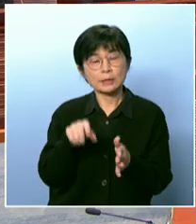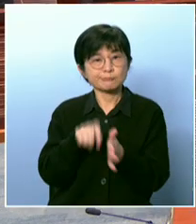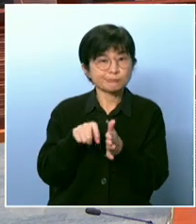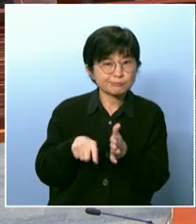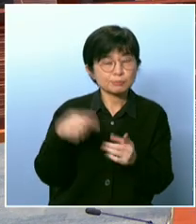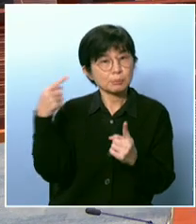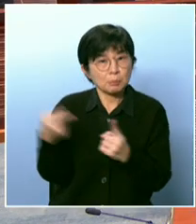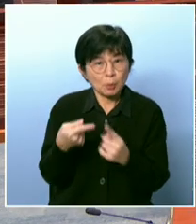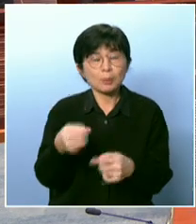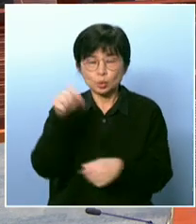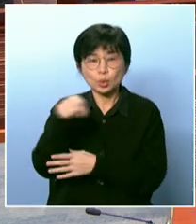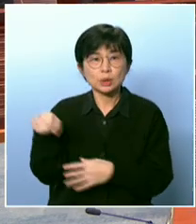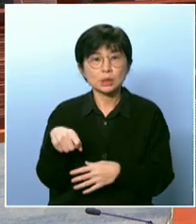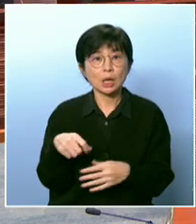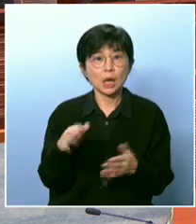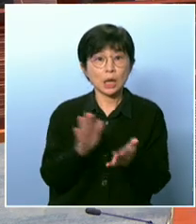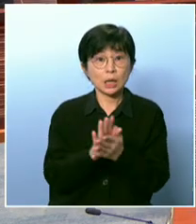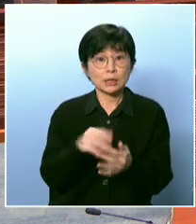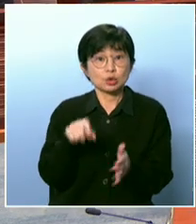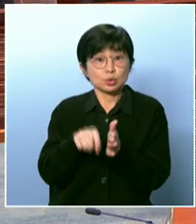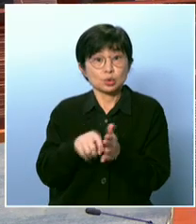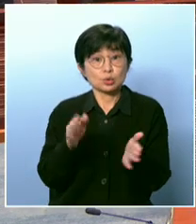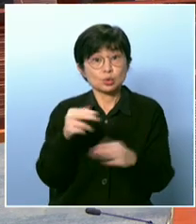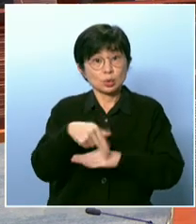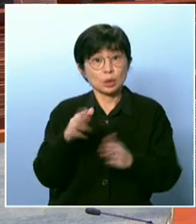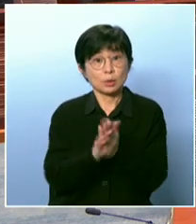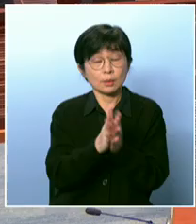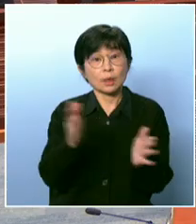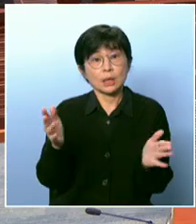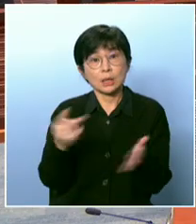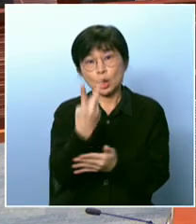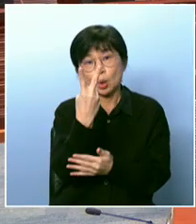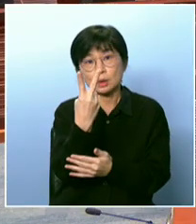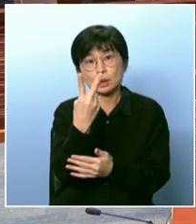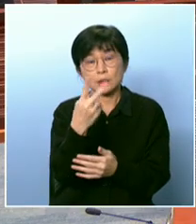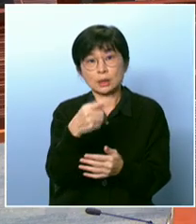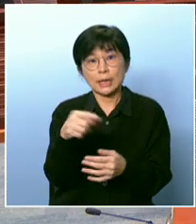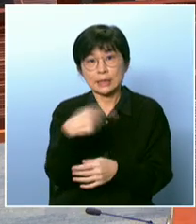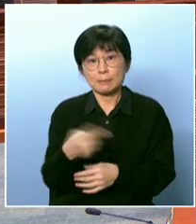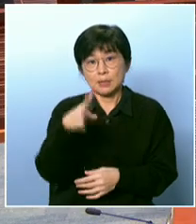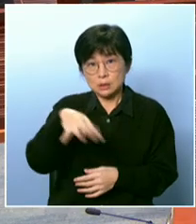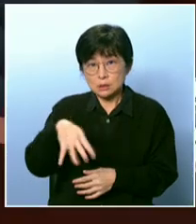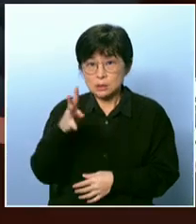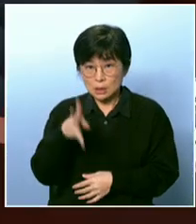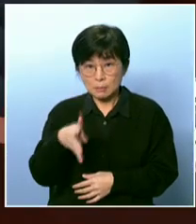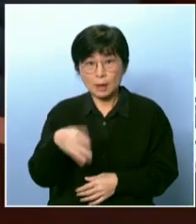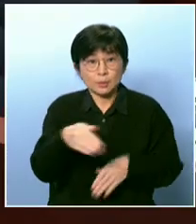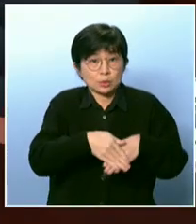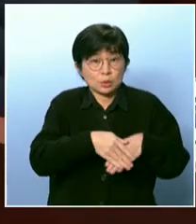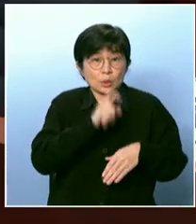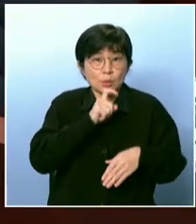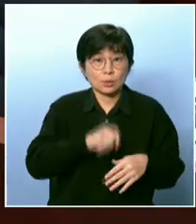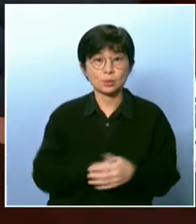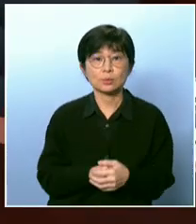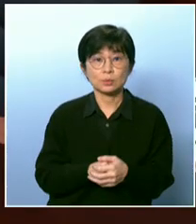vision of the program. But apparently, after targeted savings